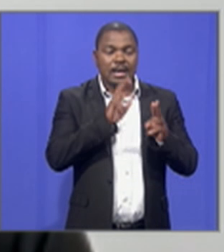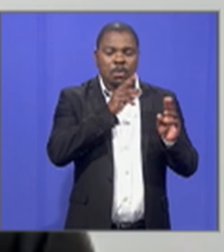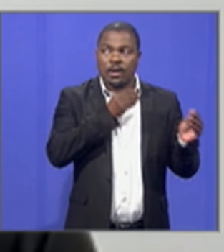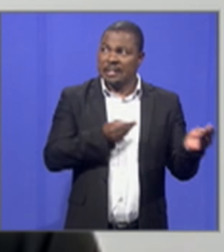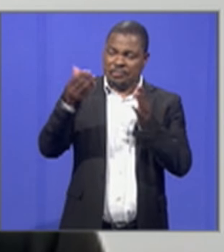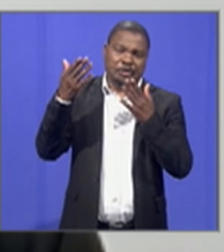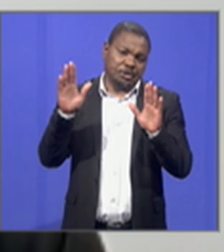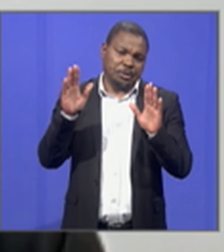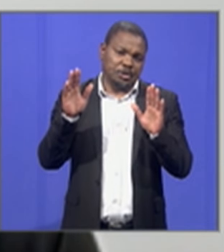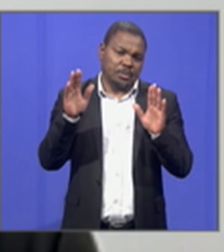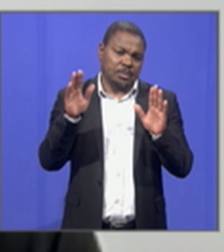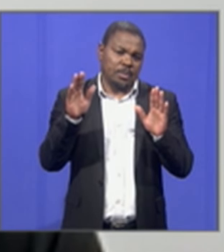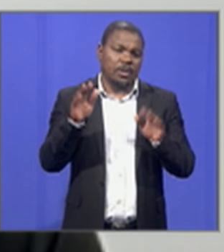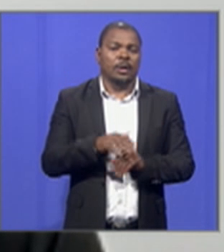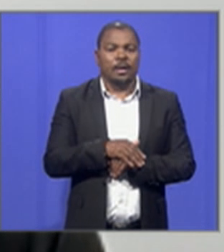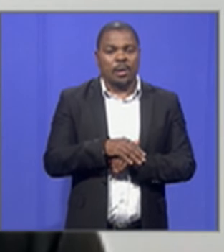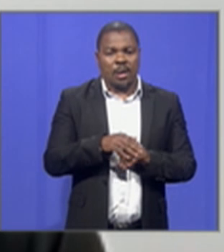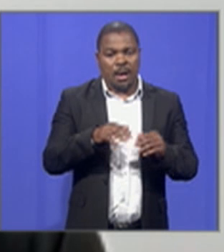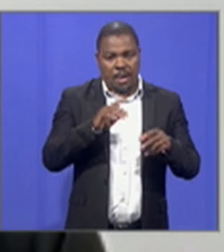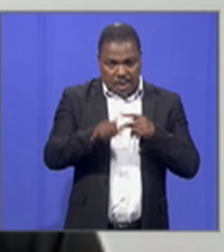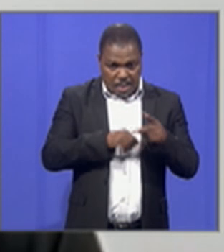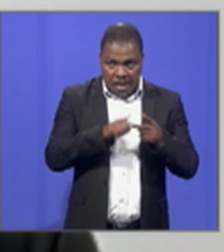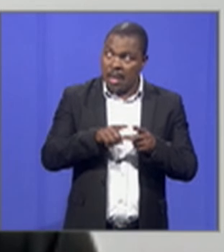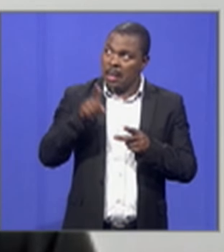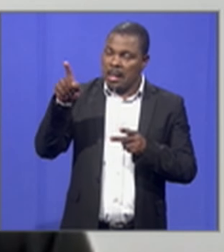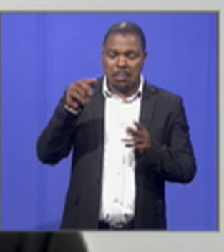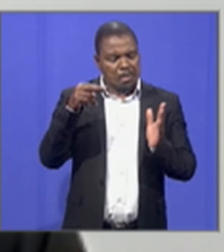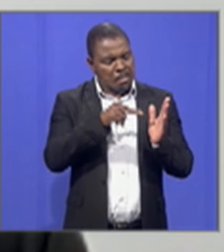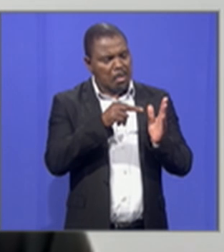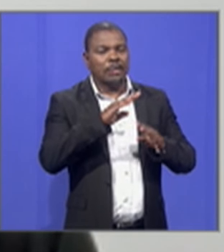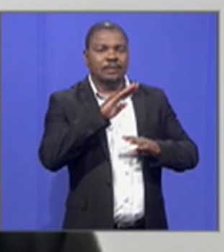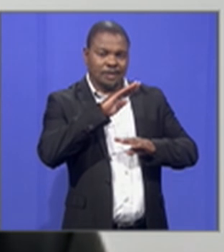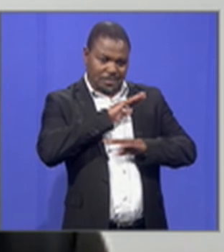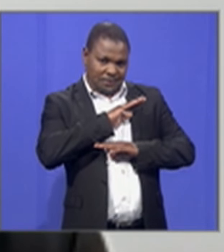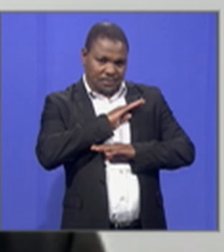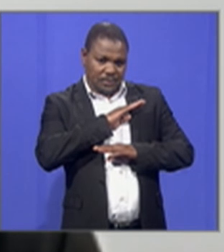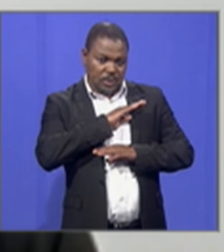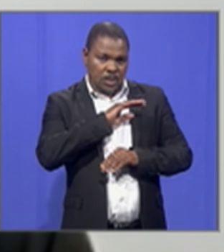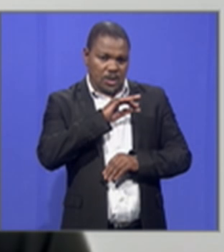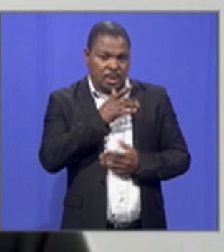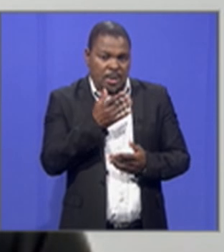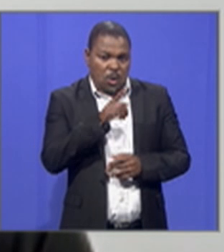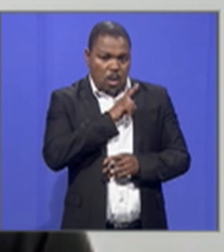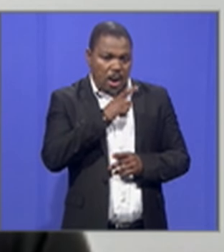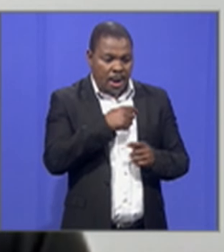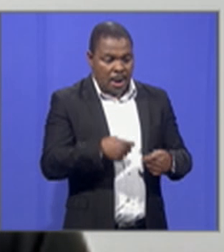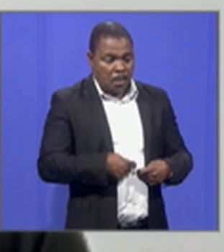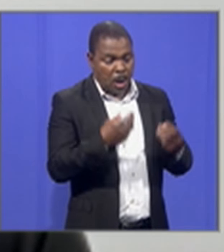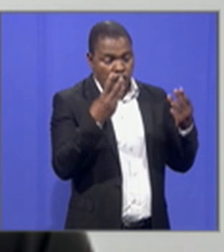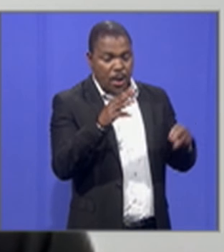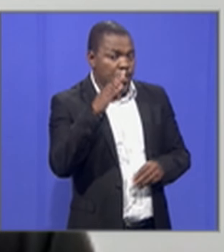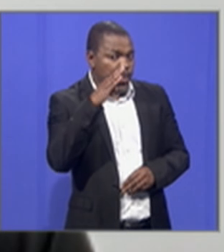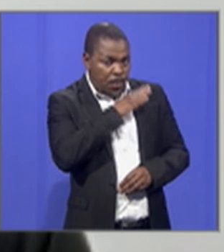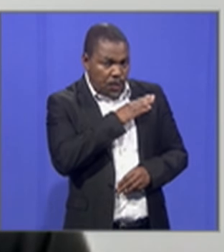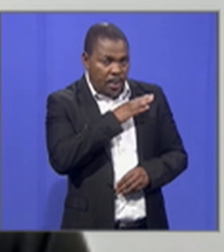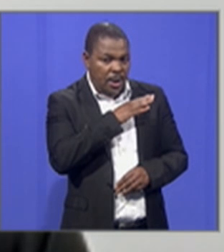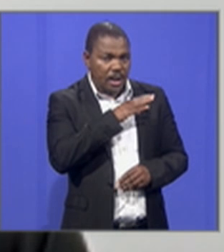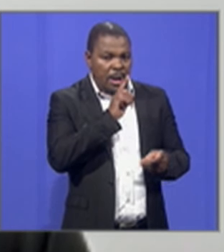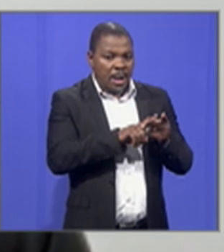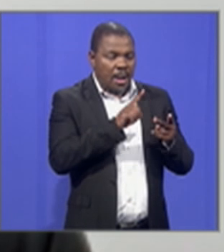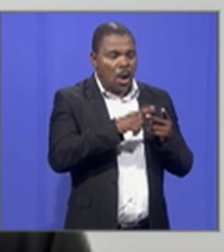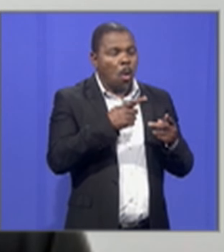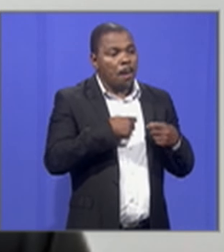ka morago wa lenyangurila ba ile ba kgotsofala go bontšha gore ka di-fruitless wasteful le kgonne go reduca ka more